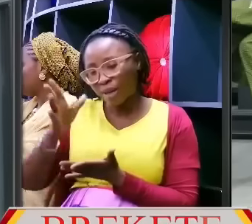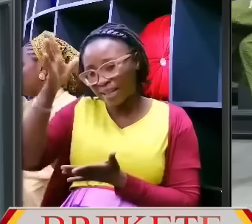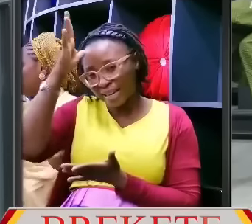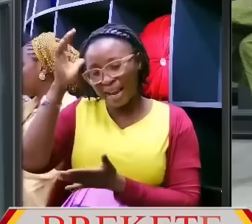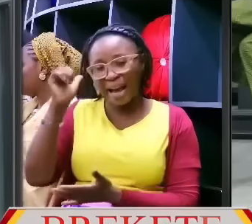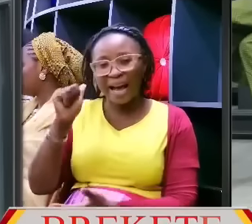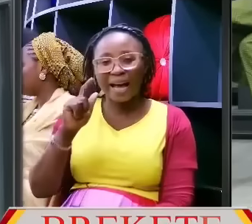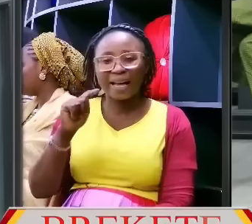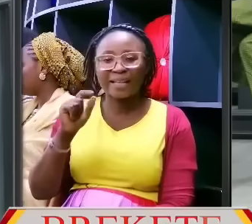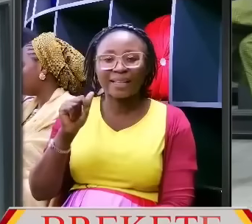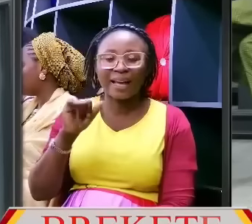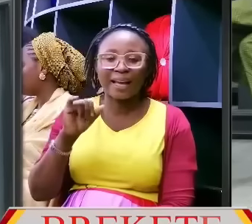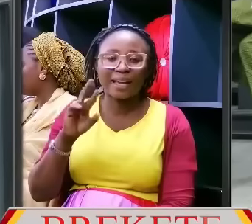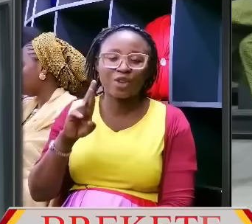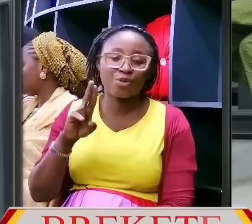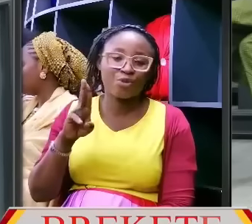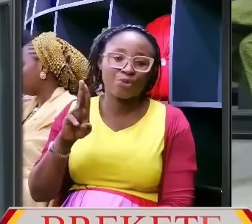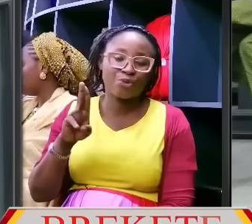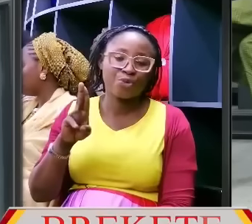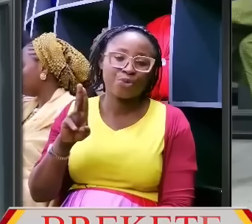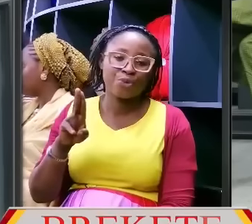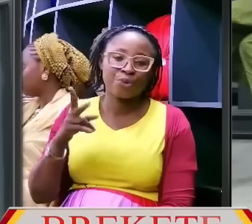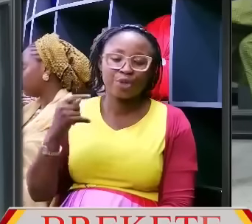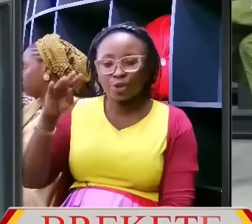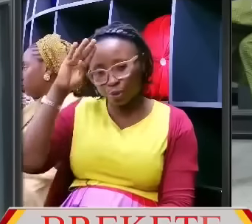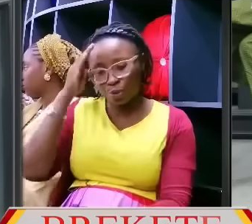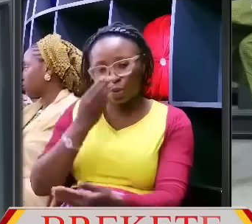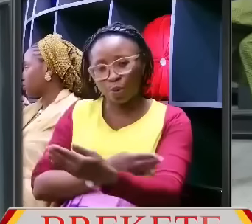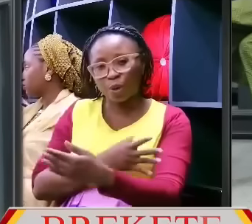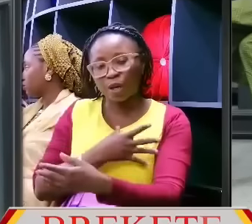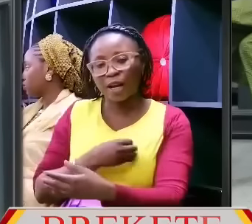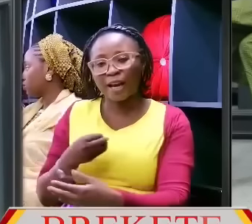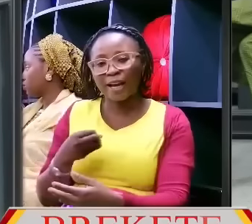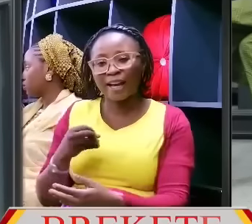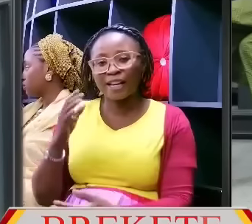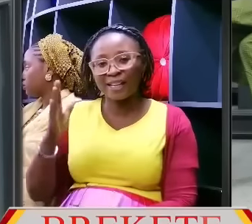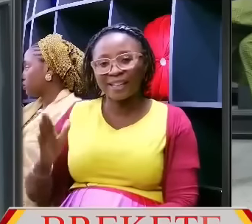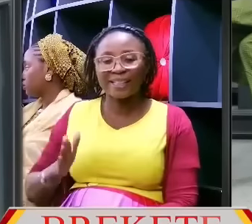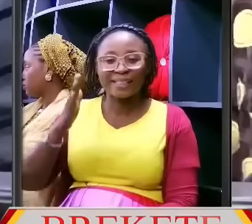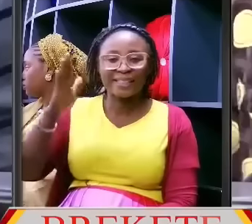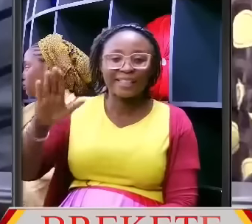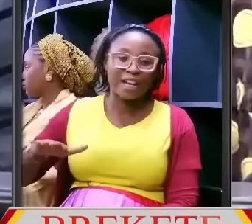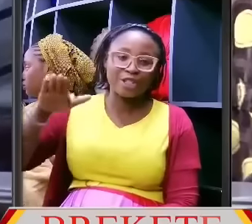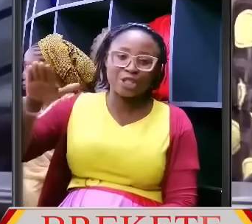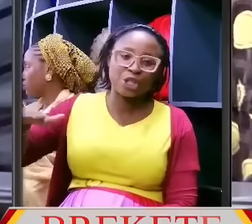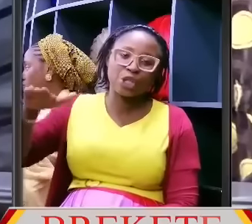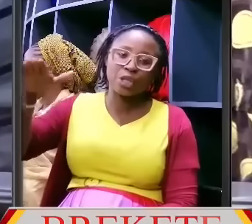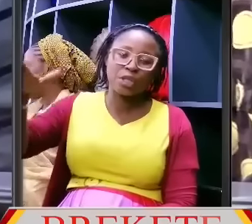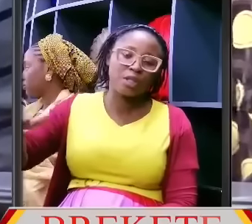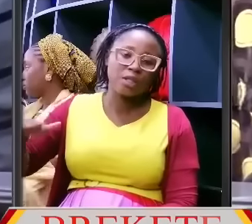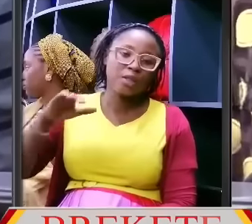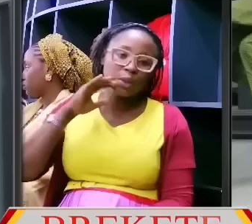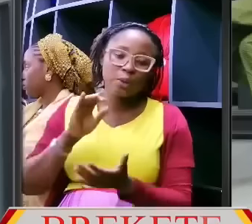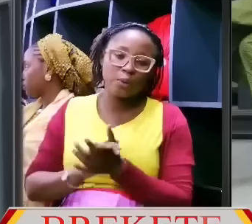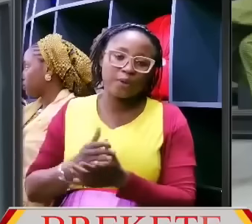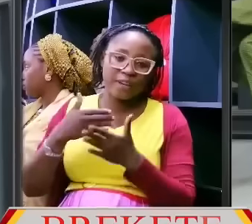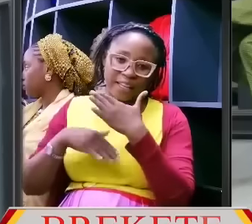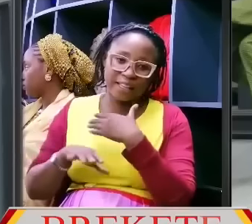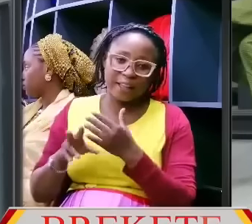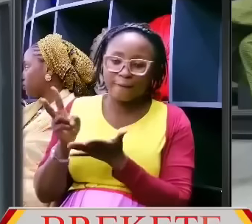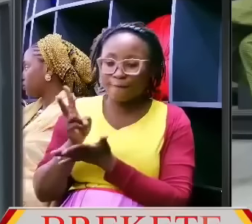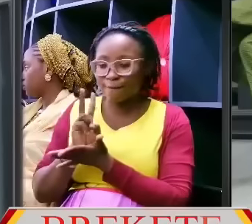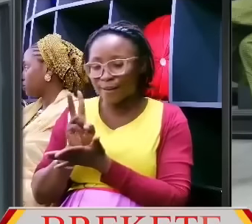Daddy Atahiru in son and their grandchildren and the wife, they go enter the house. We